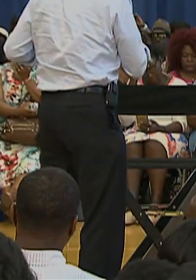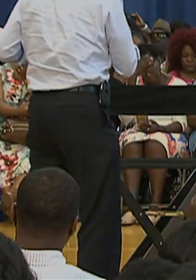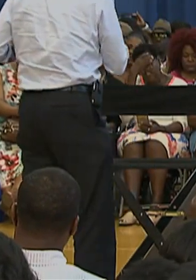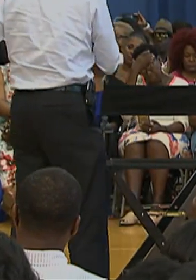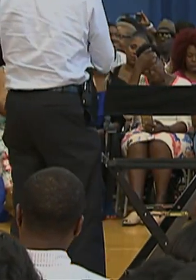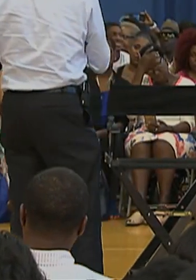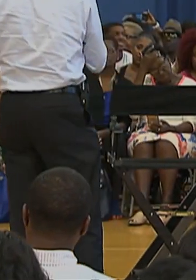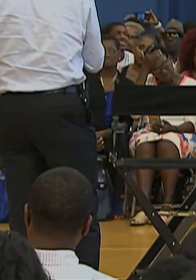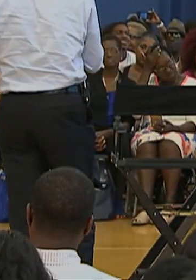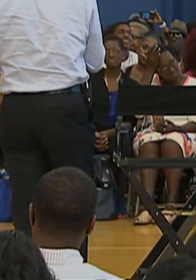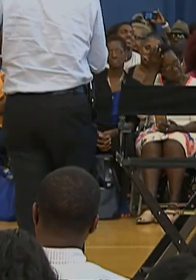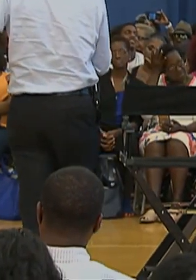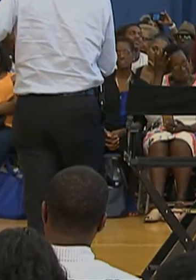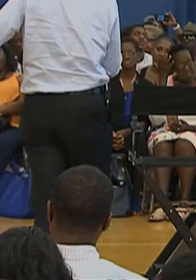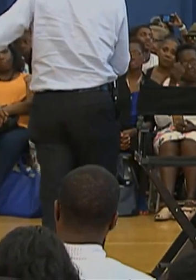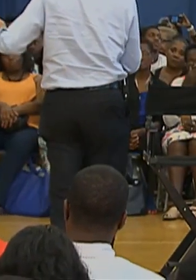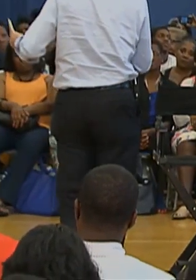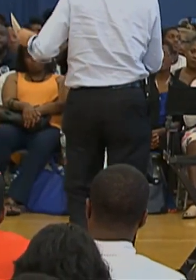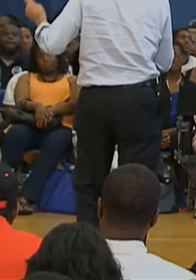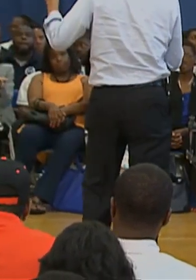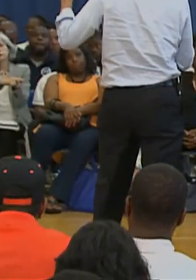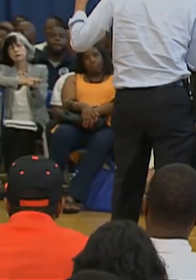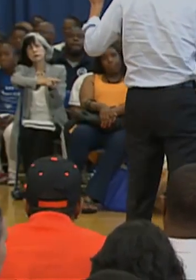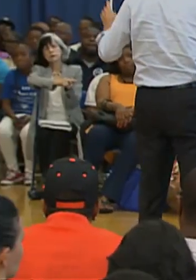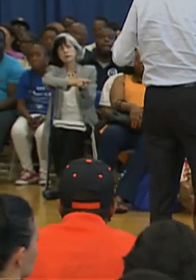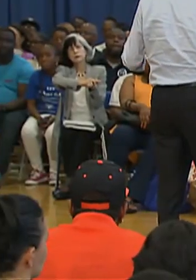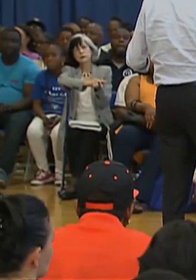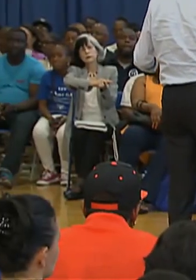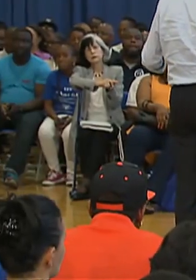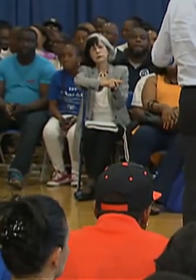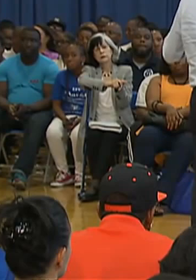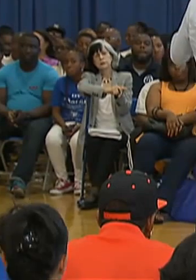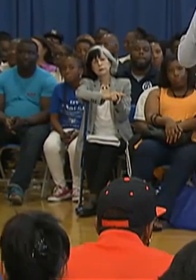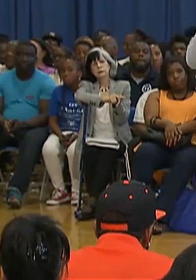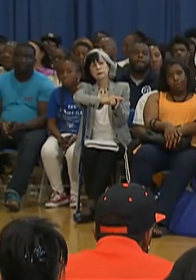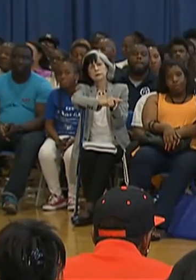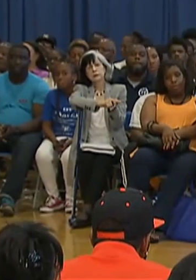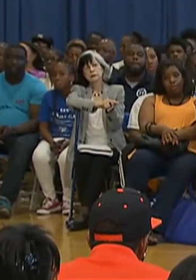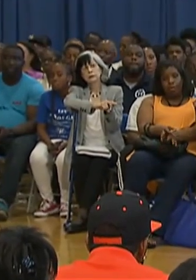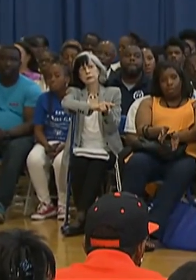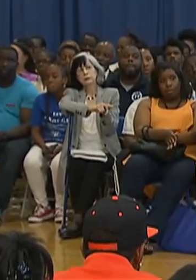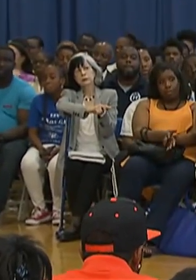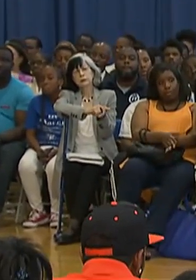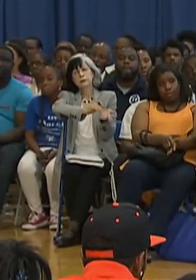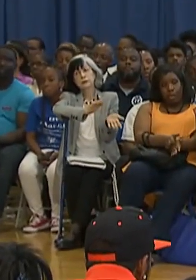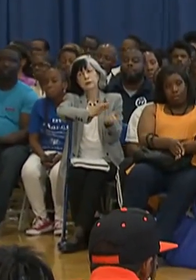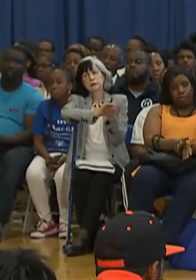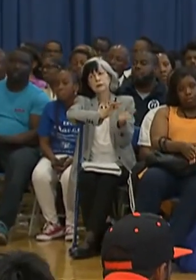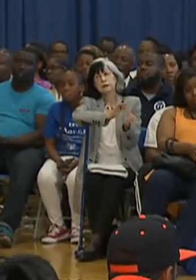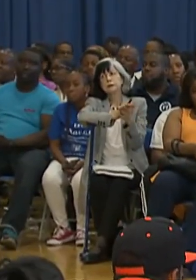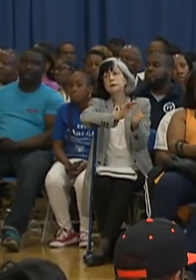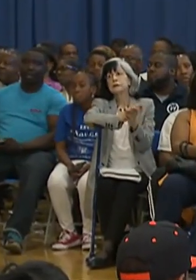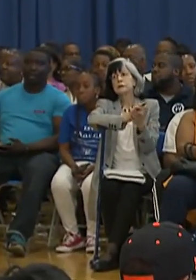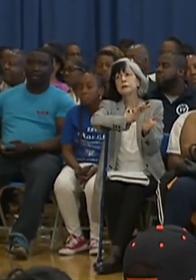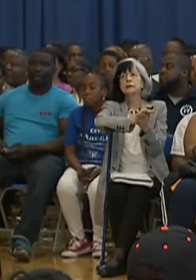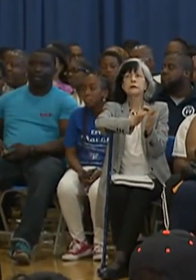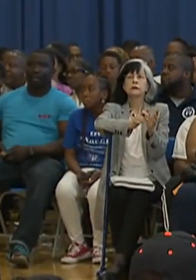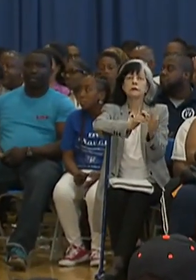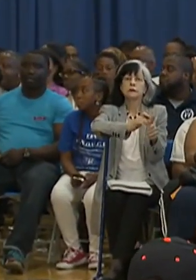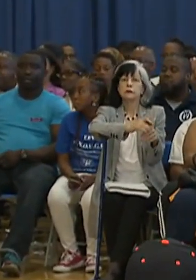in rent-stabilized housing, 1.5 million New Yorkers just got a rent freeze so they can help make ends meet.